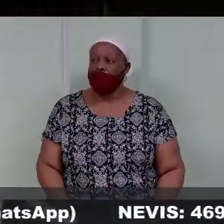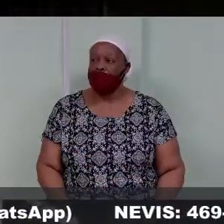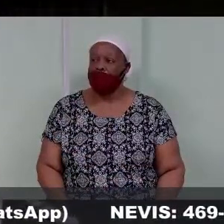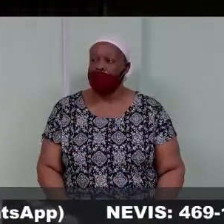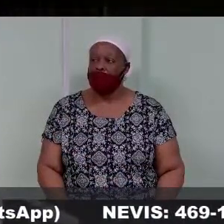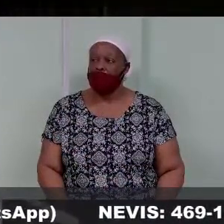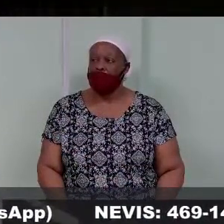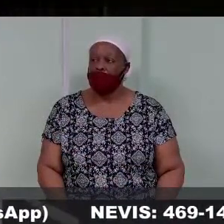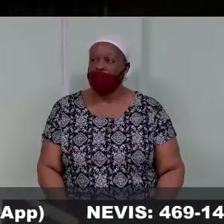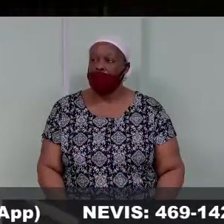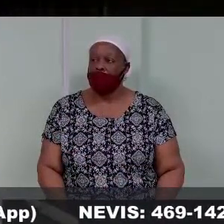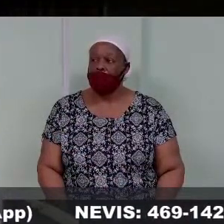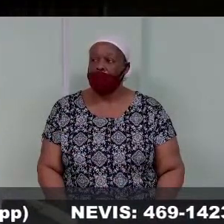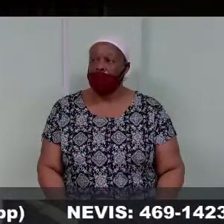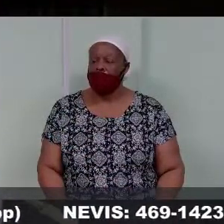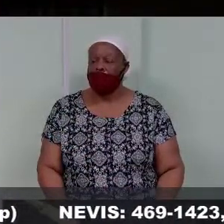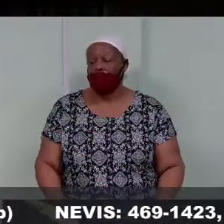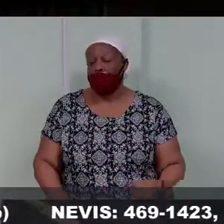for same,